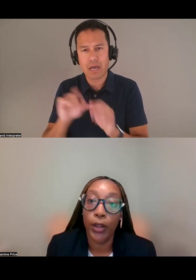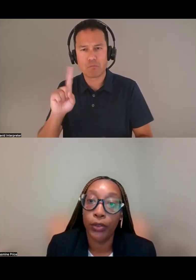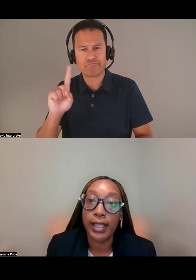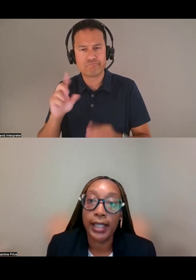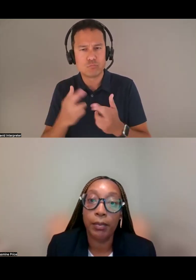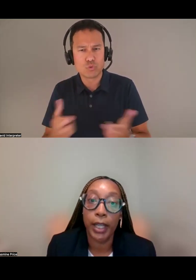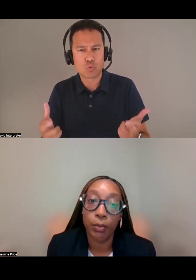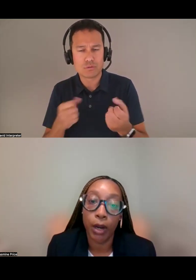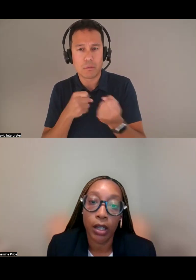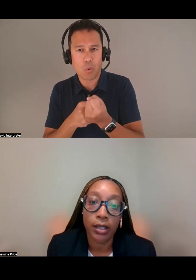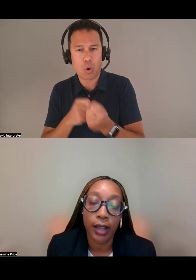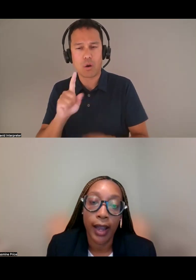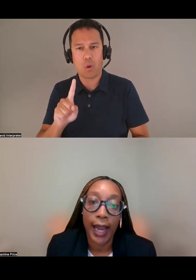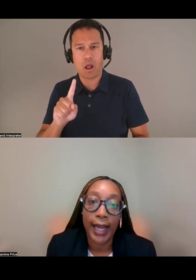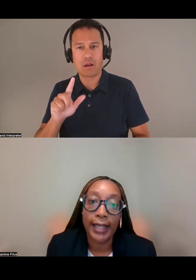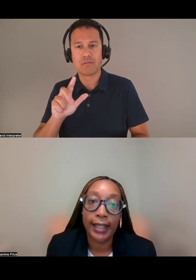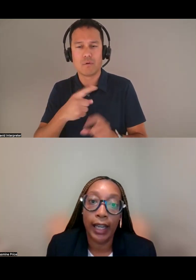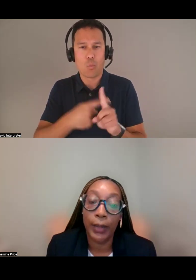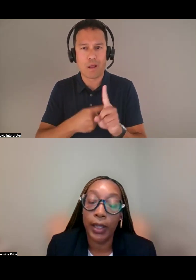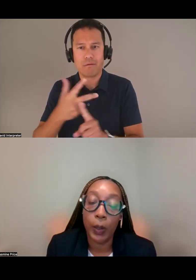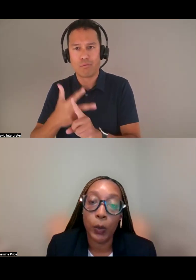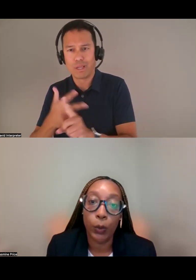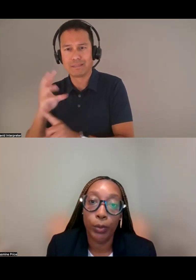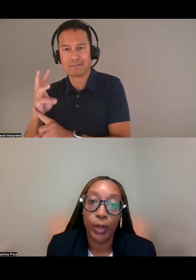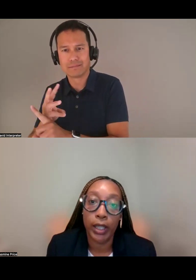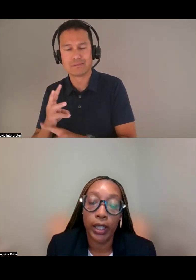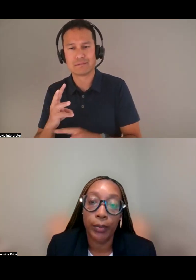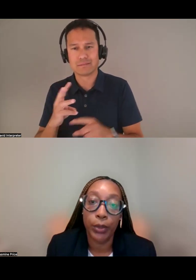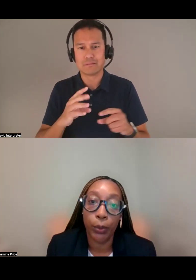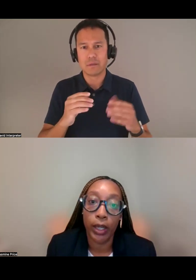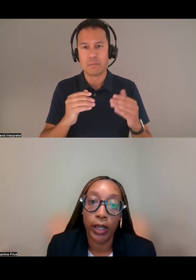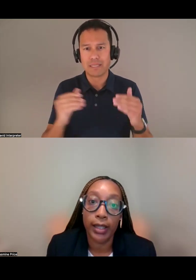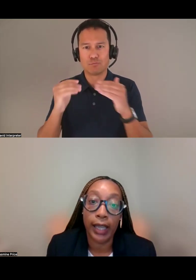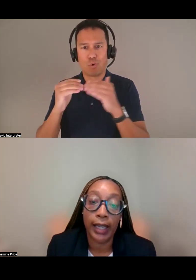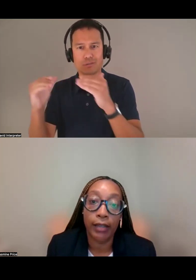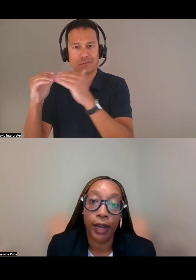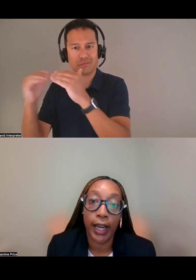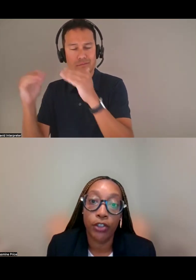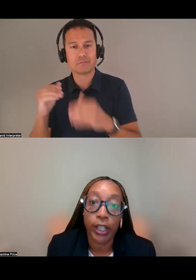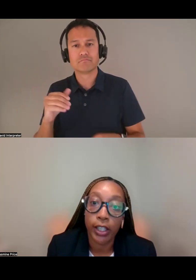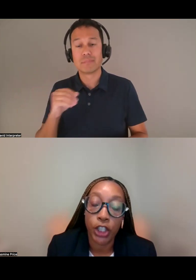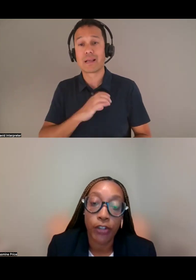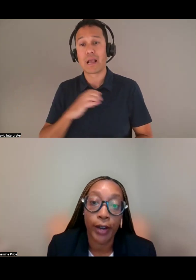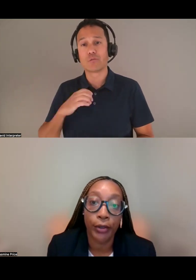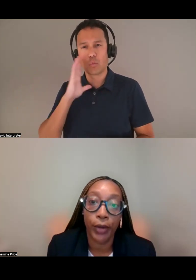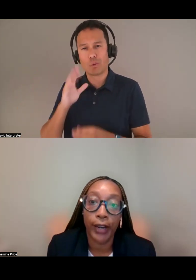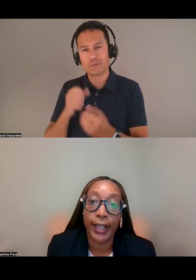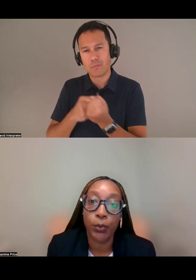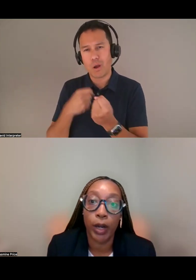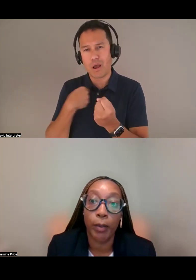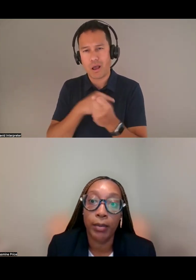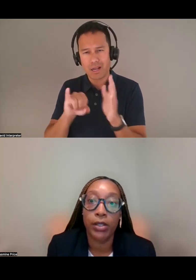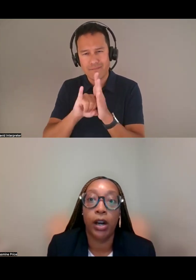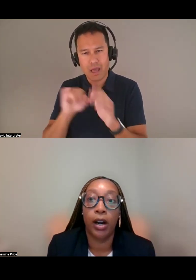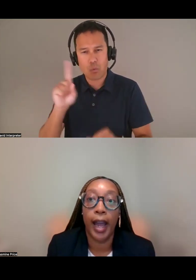the 136 benchmarks, and the council will be supporting us in identifying geographical